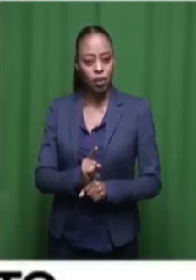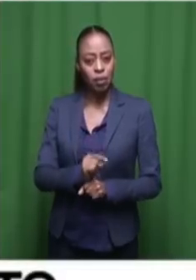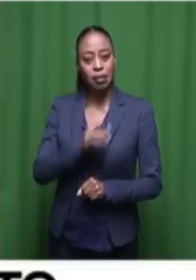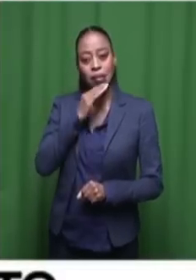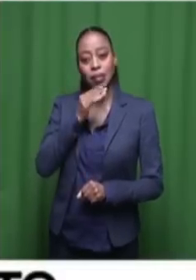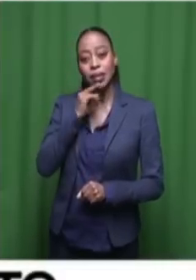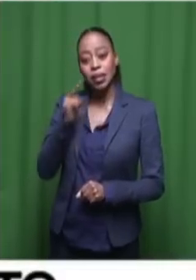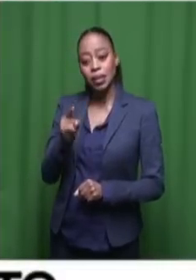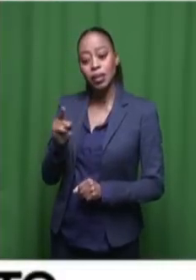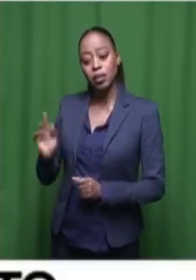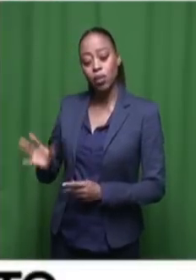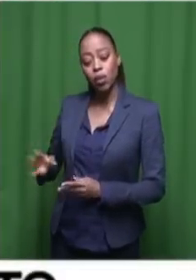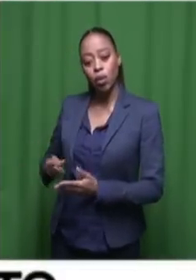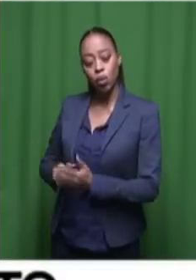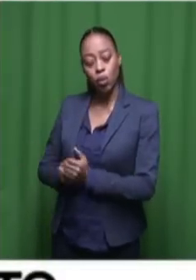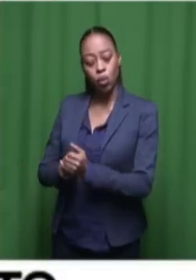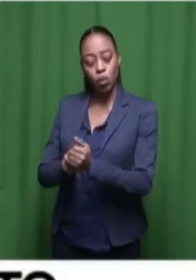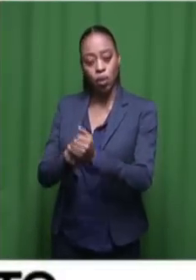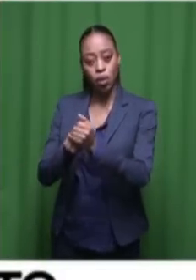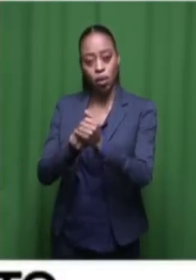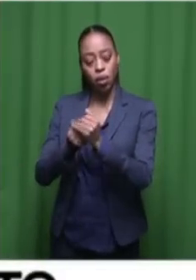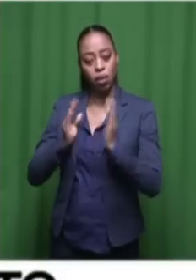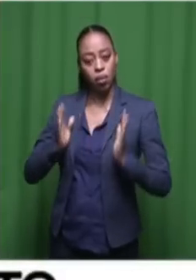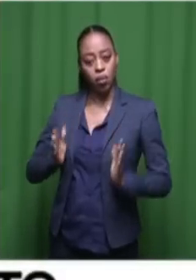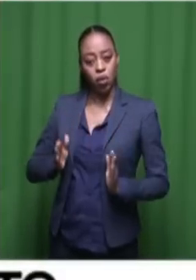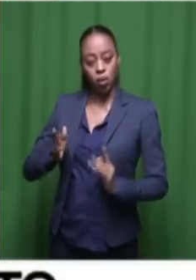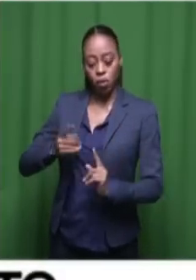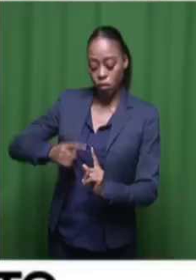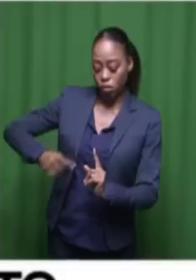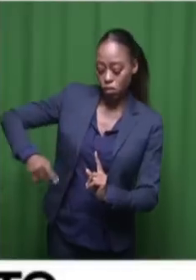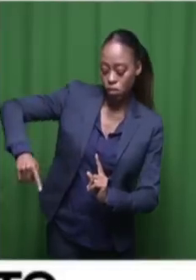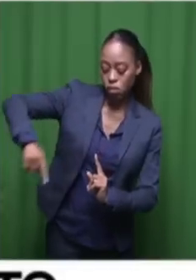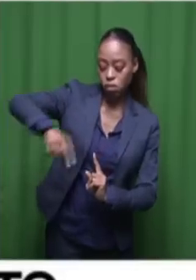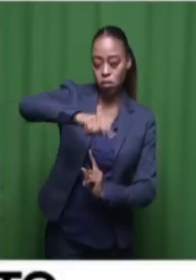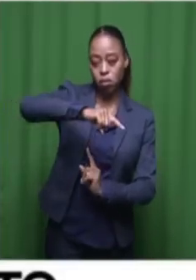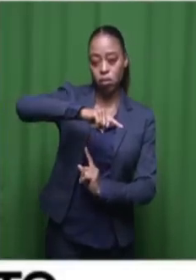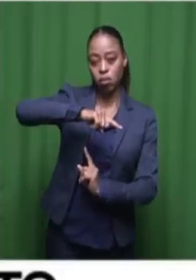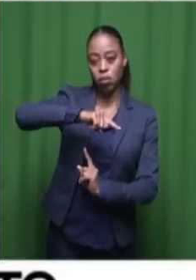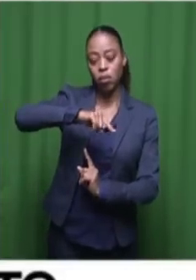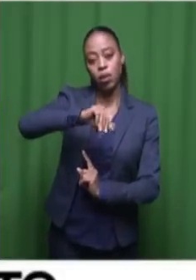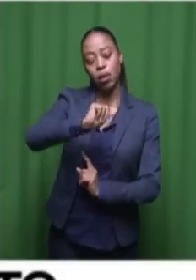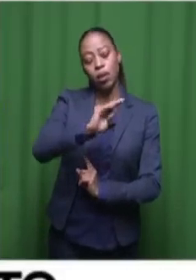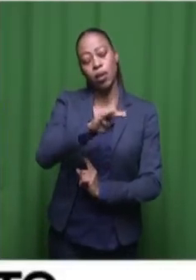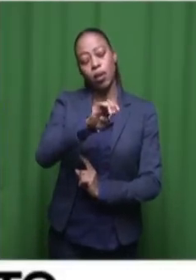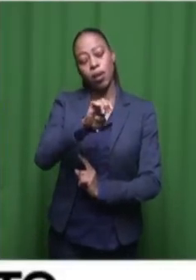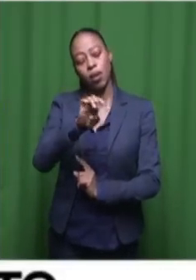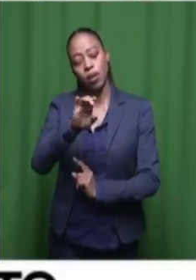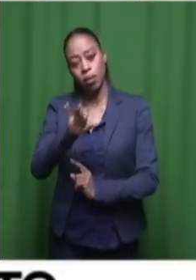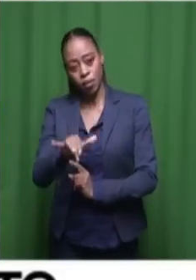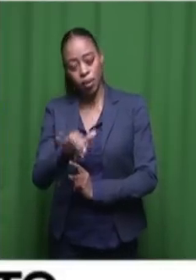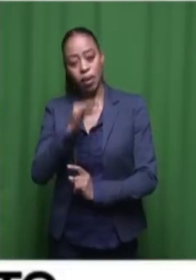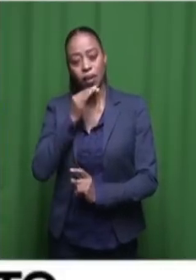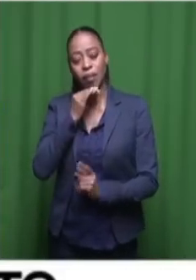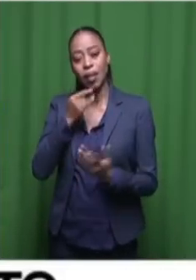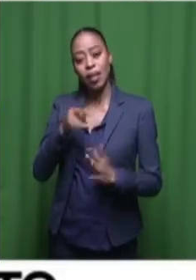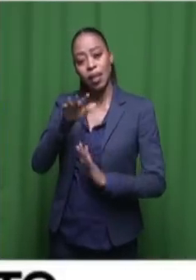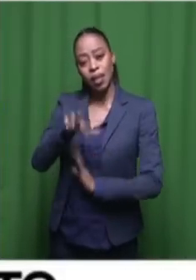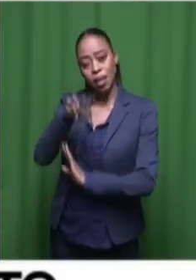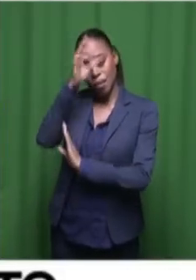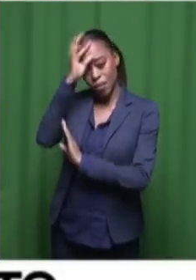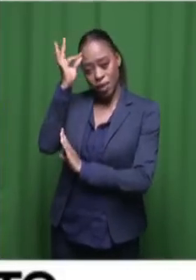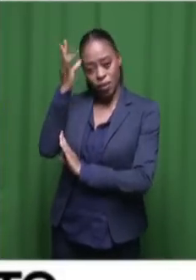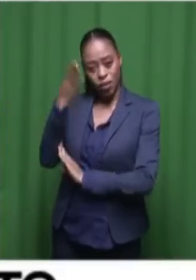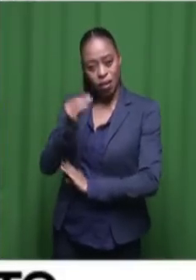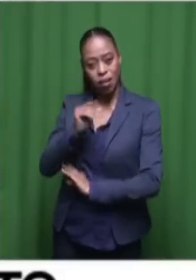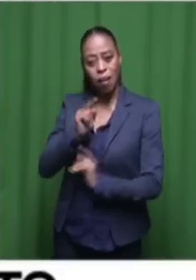tow the Queen's body round the corner to Westminster Abbey. Now, this journey should take 8 minutes, but it will